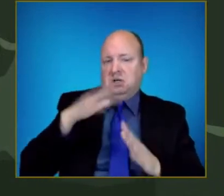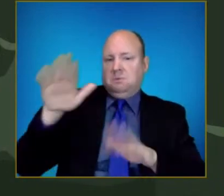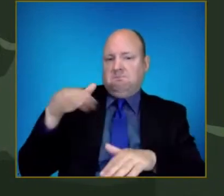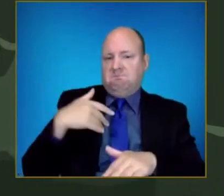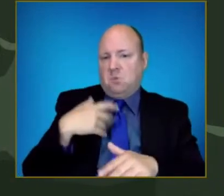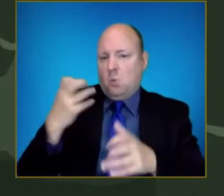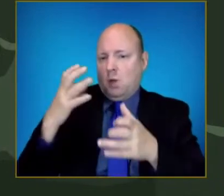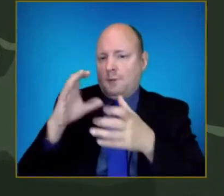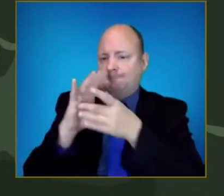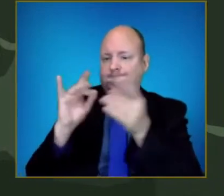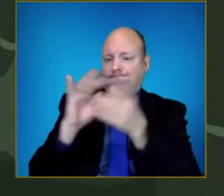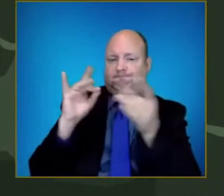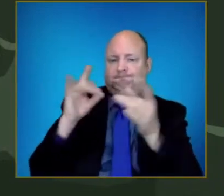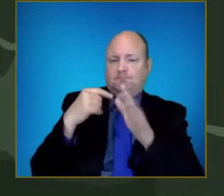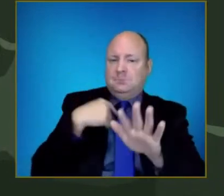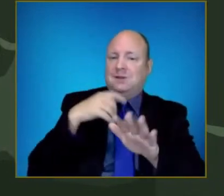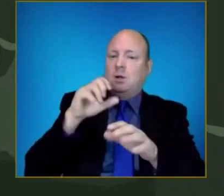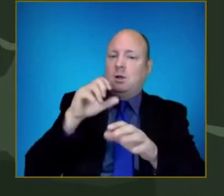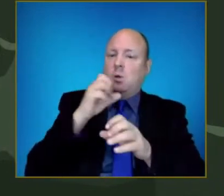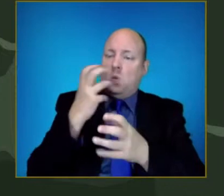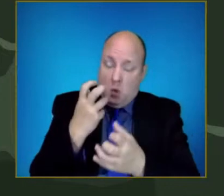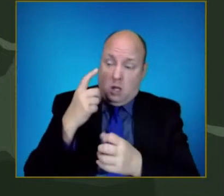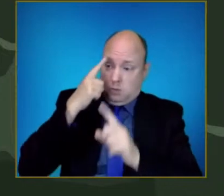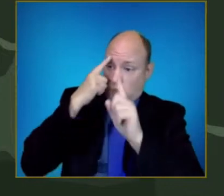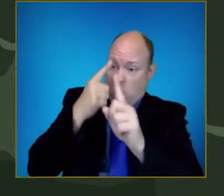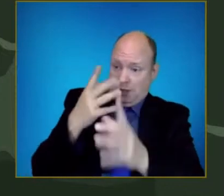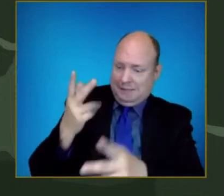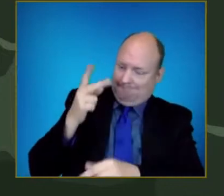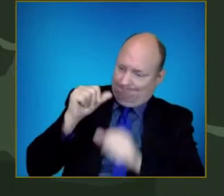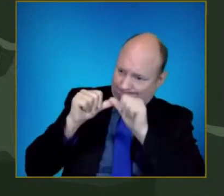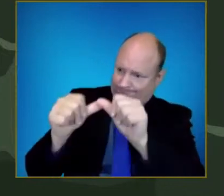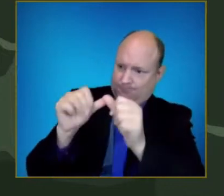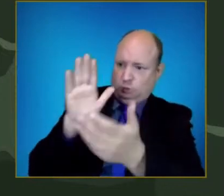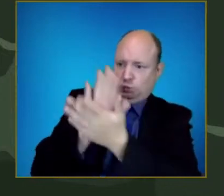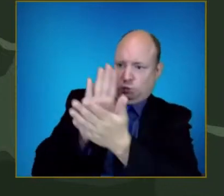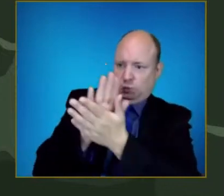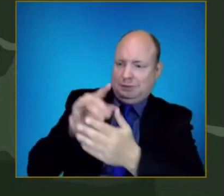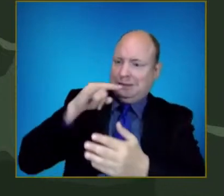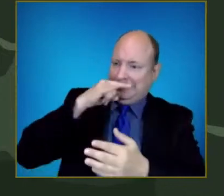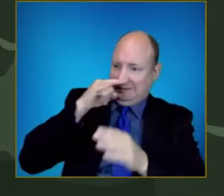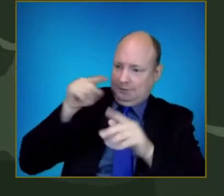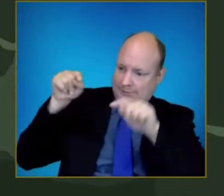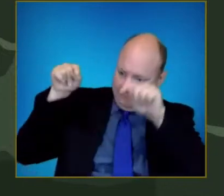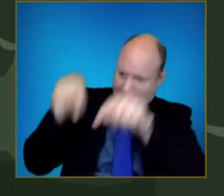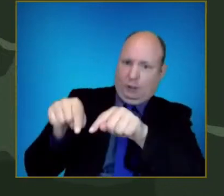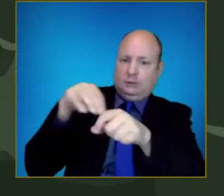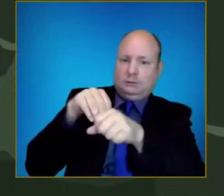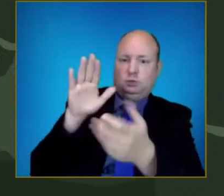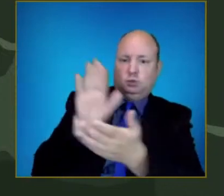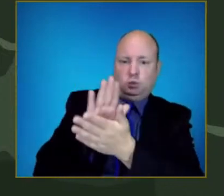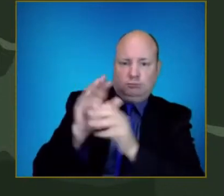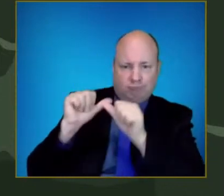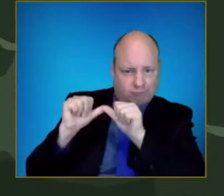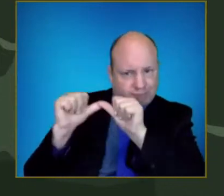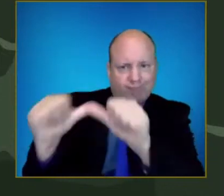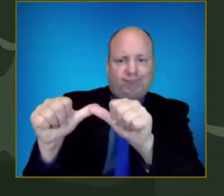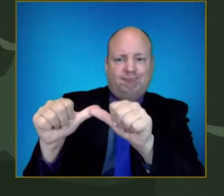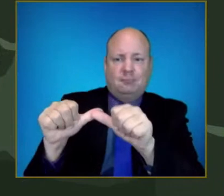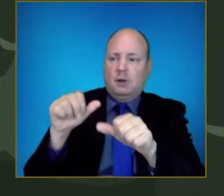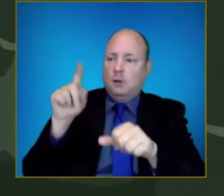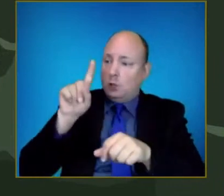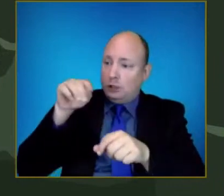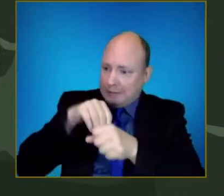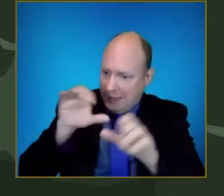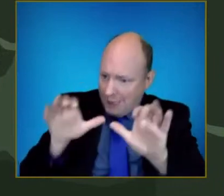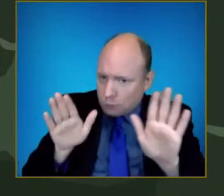can certainly minimize disruptions to classroom learning by ensuring the adults around our students are fully vaccinated against